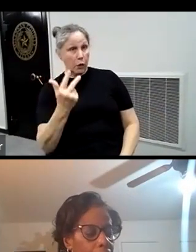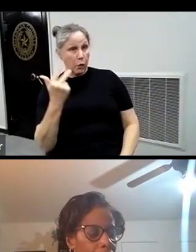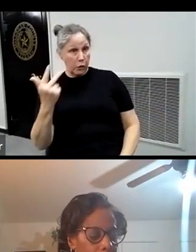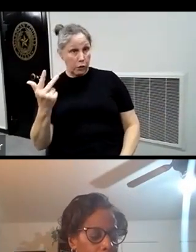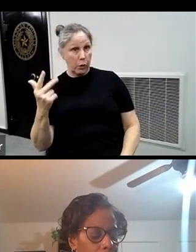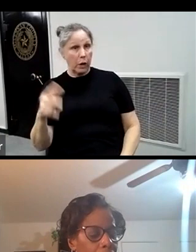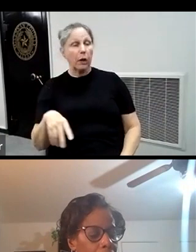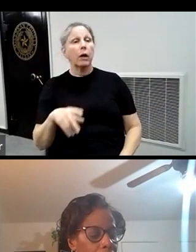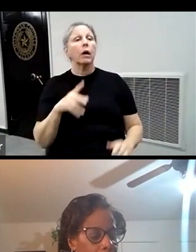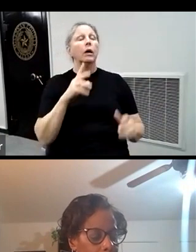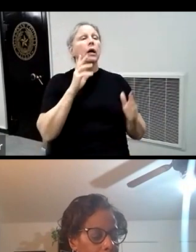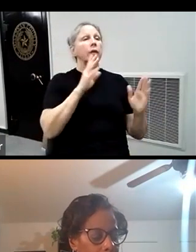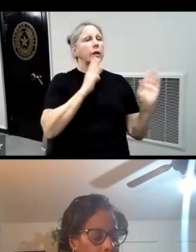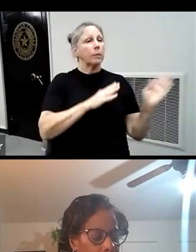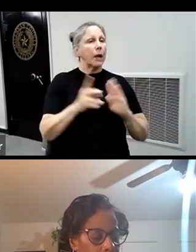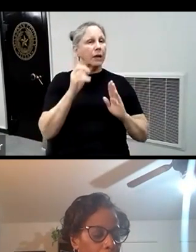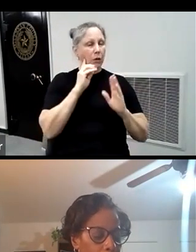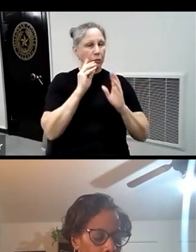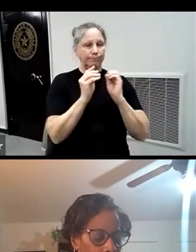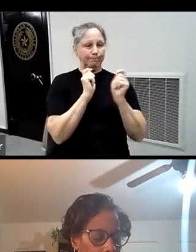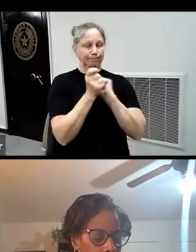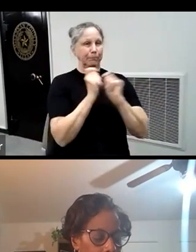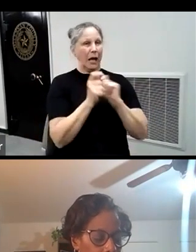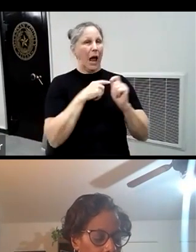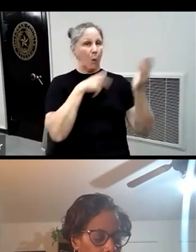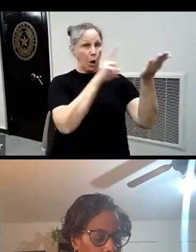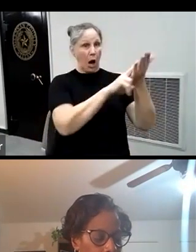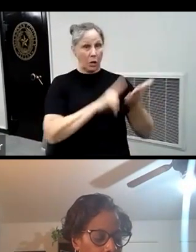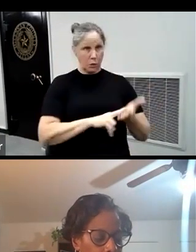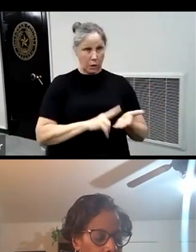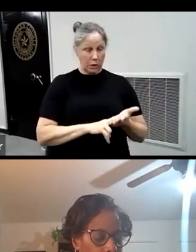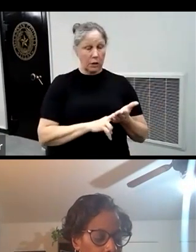80-10-0033, authorization of modification of contract order.